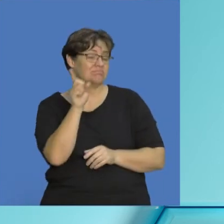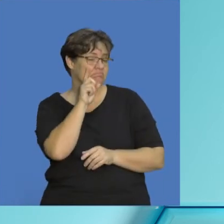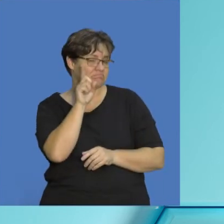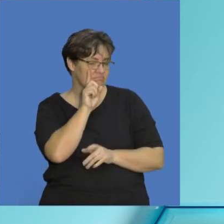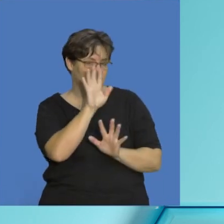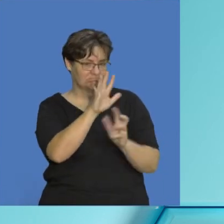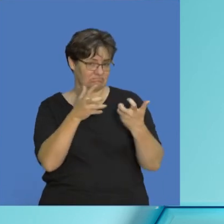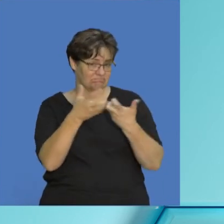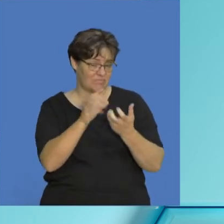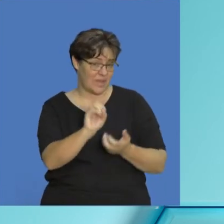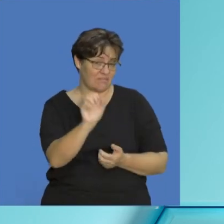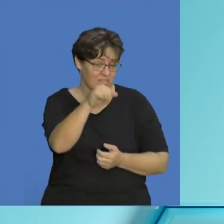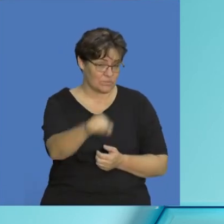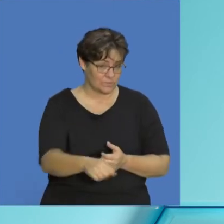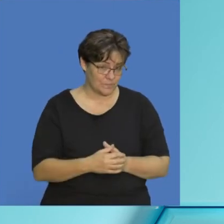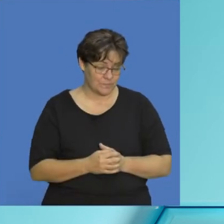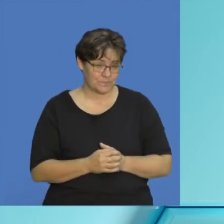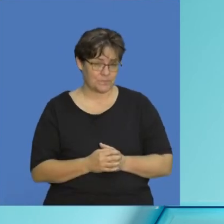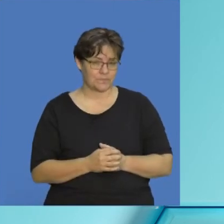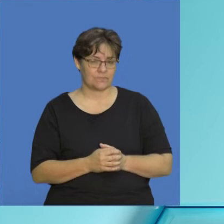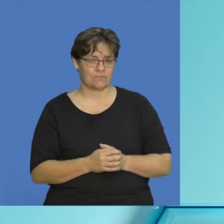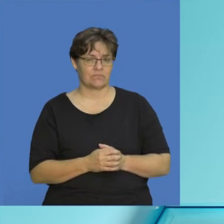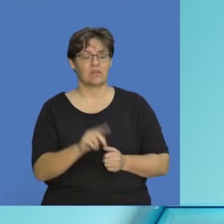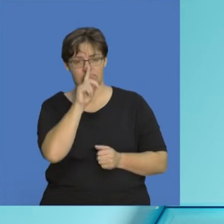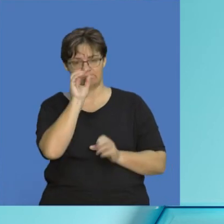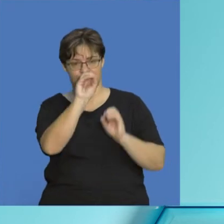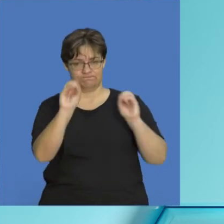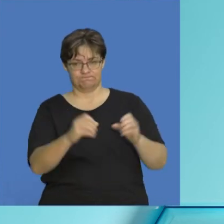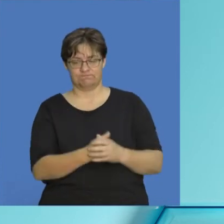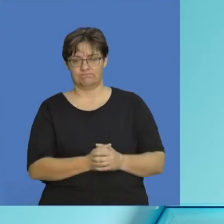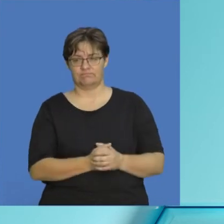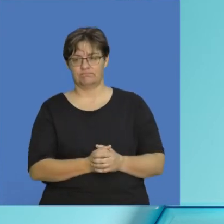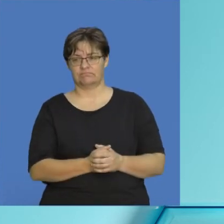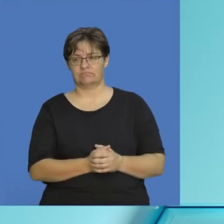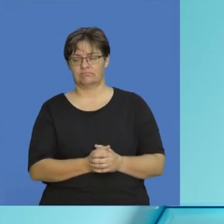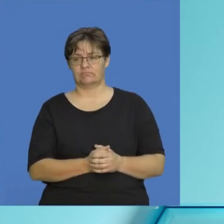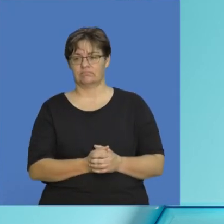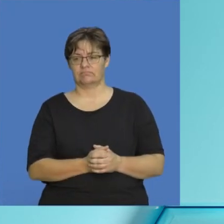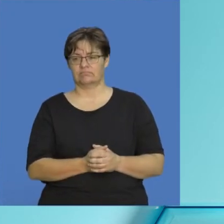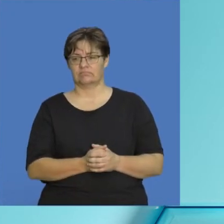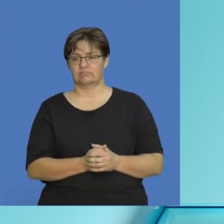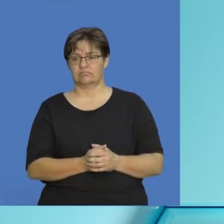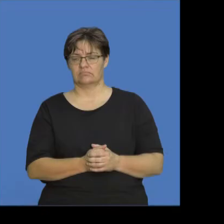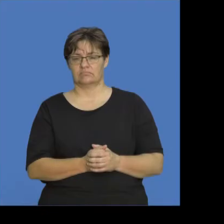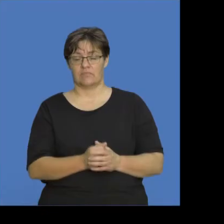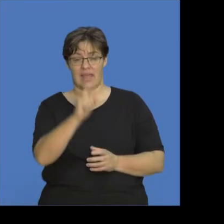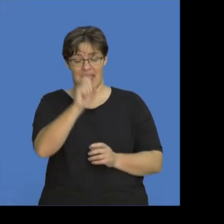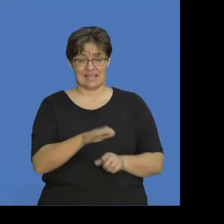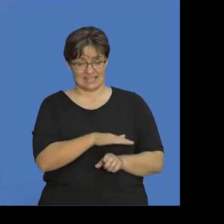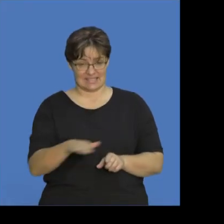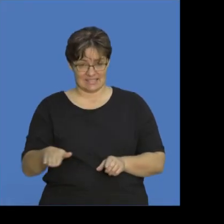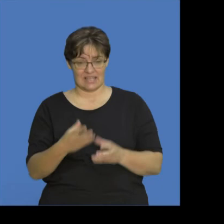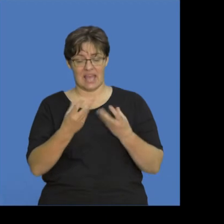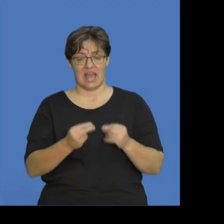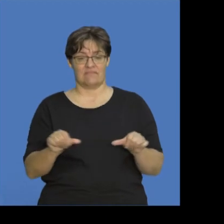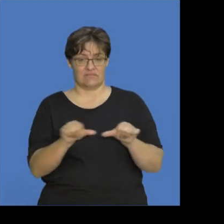scatter plot and see what kind of correlation we have. So let's draw the scatter plot. So